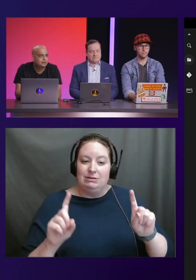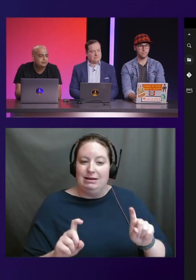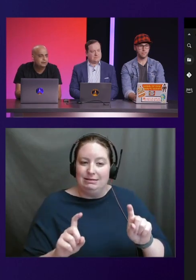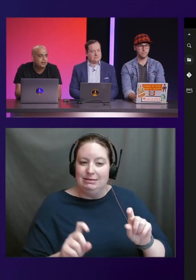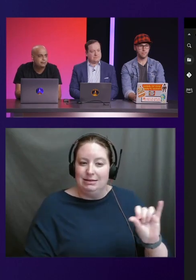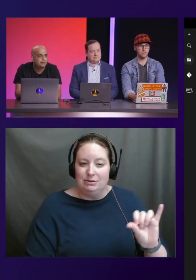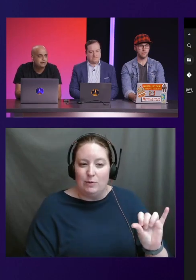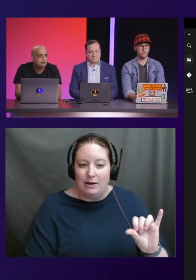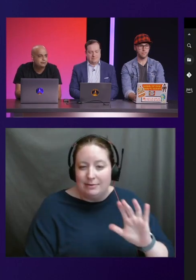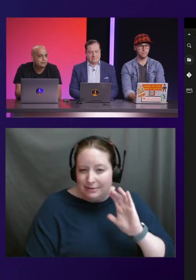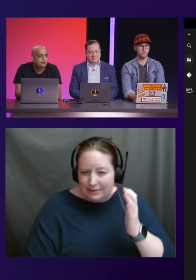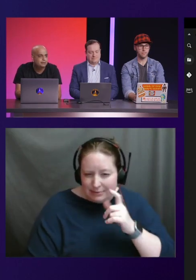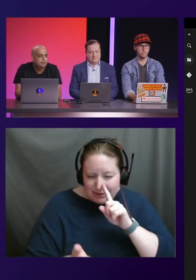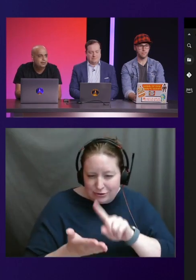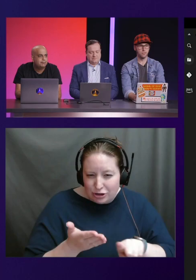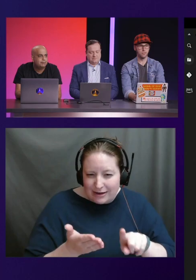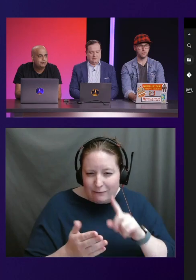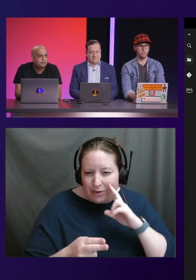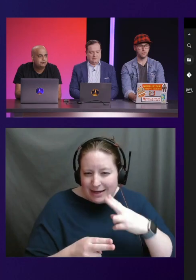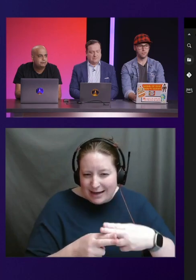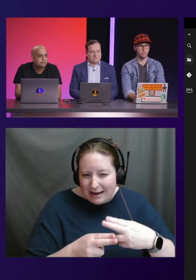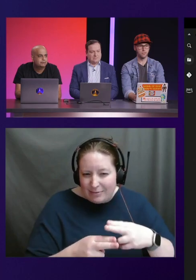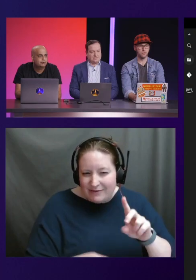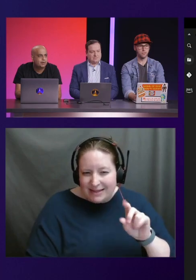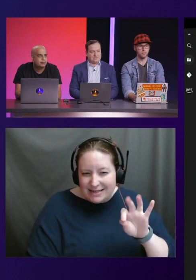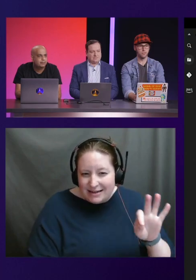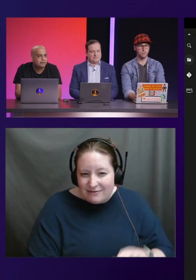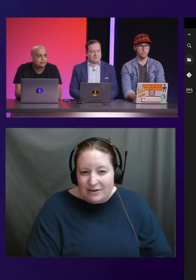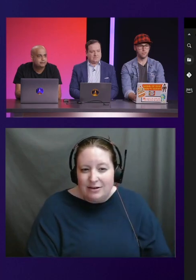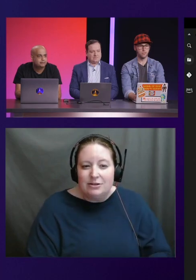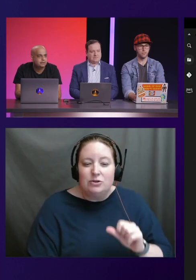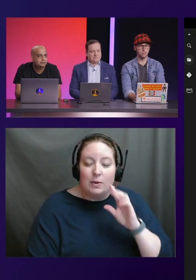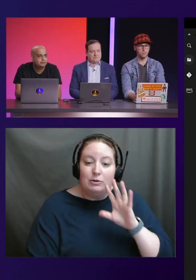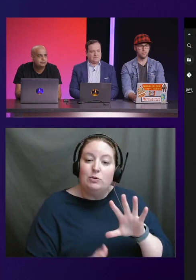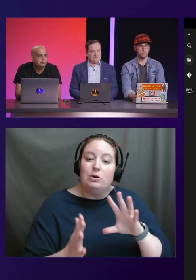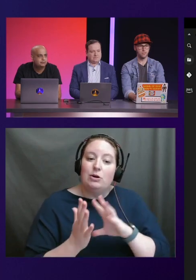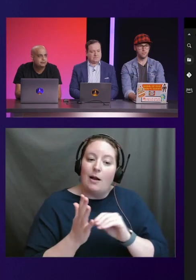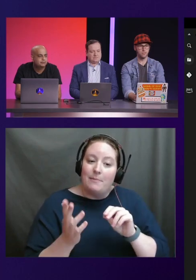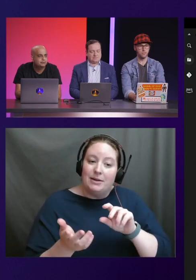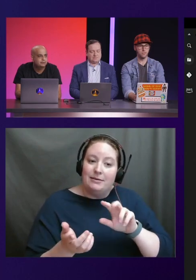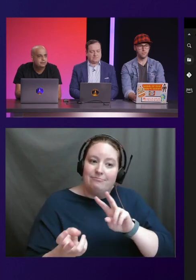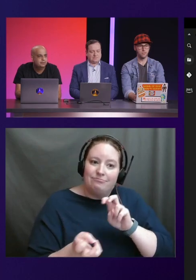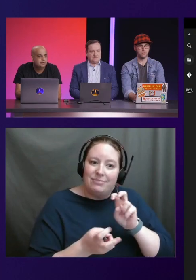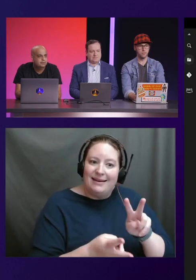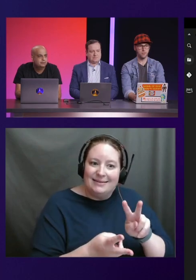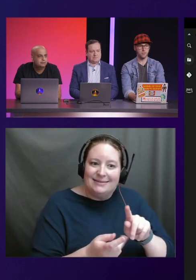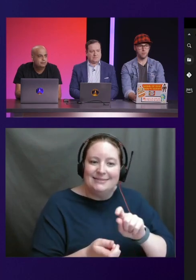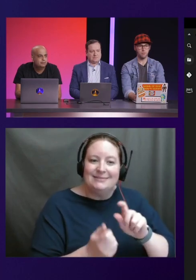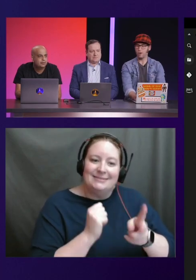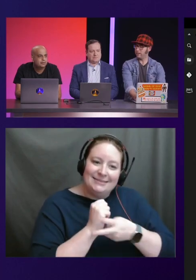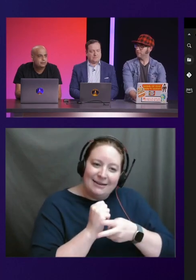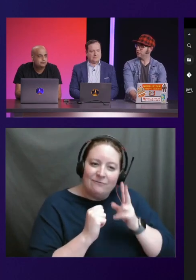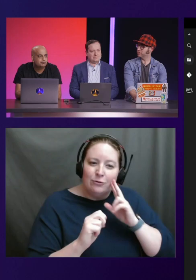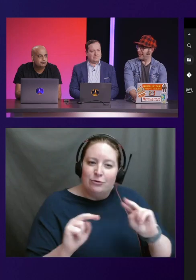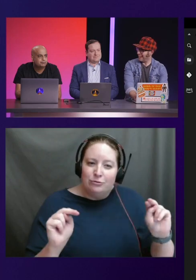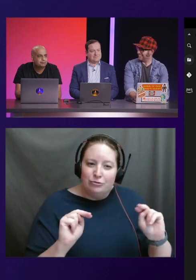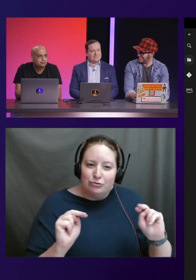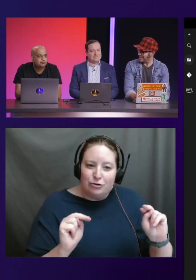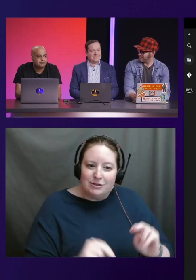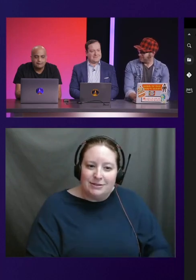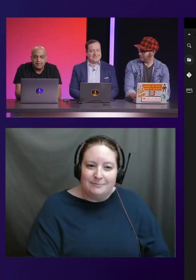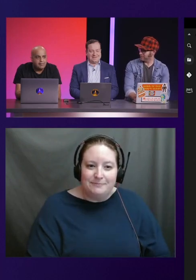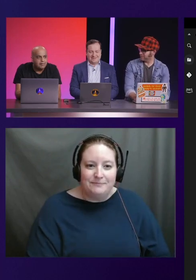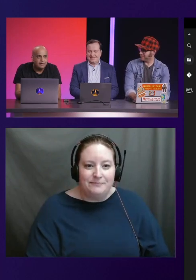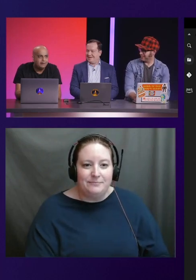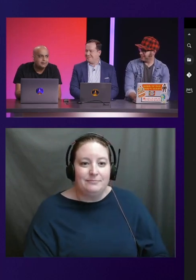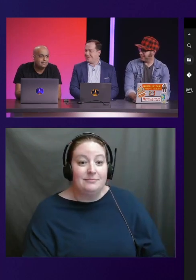it's checking for the name of the div, so I'm going to go ahead and just do a copy paste, change this to neutral. Real quick. Writing features and